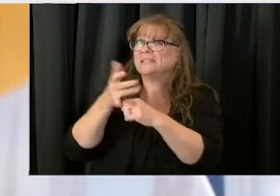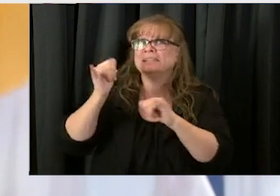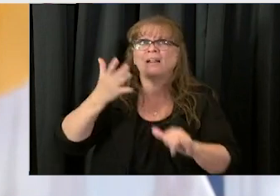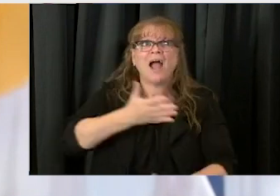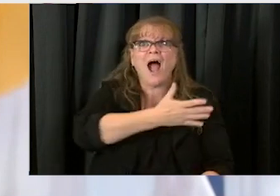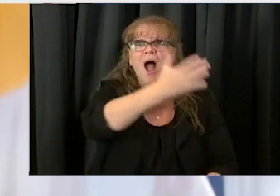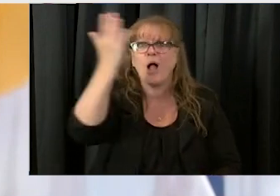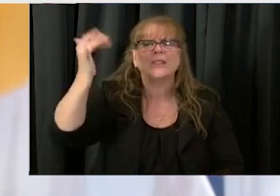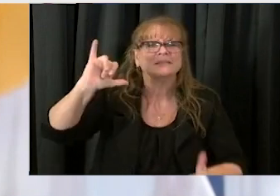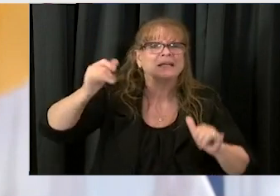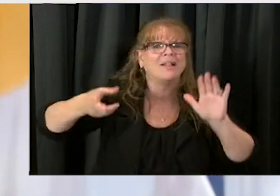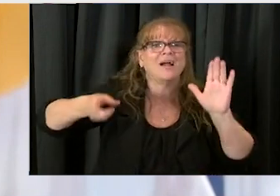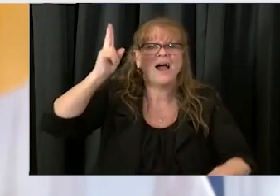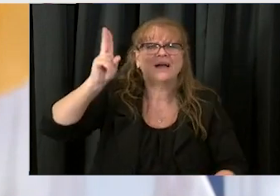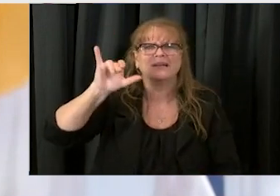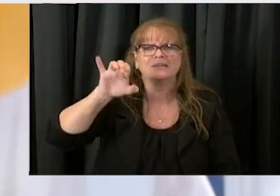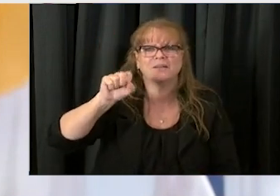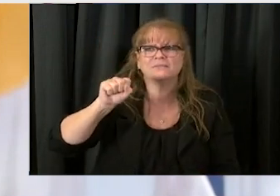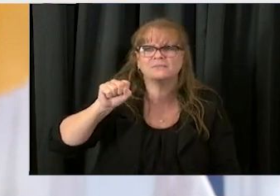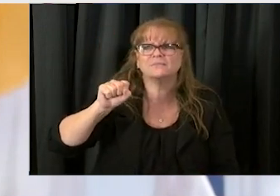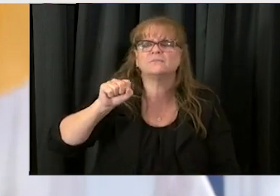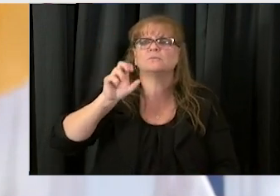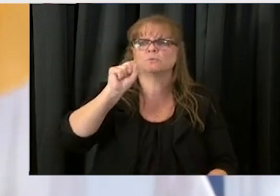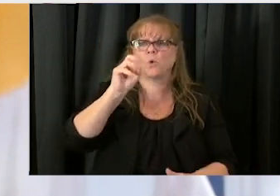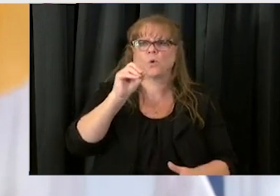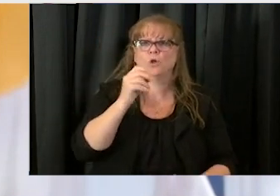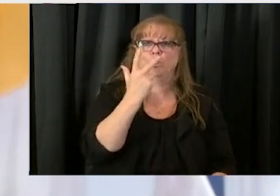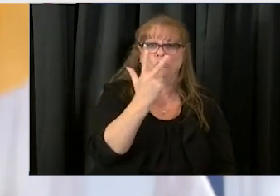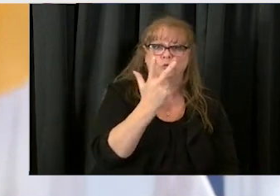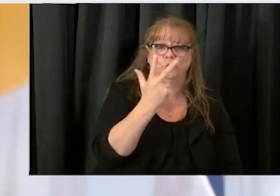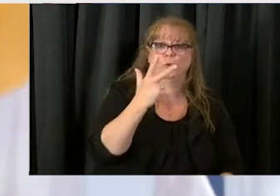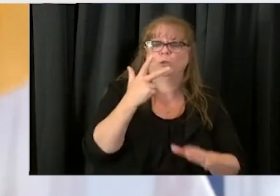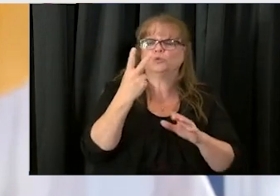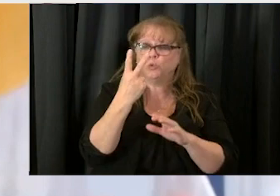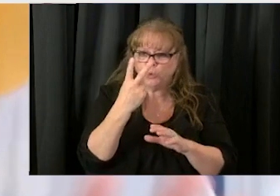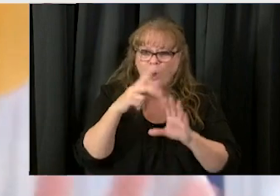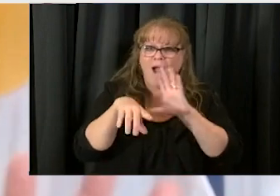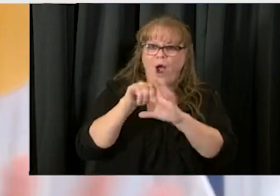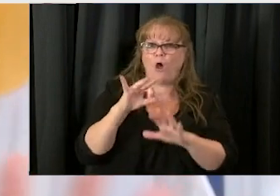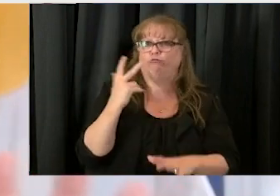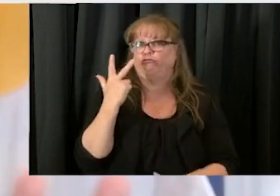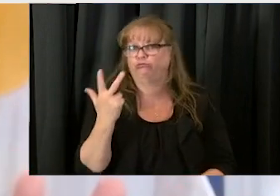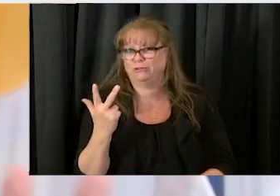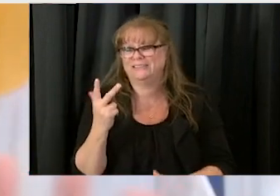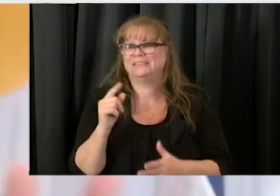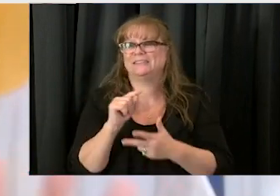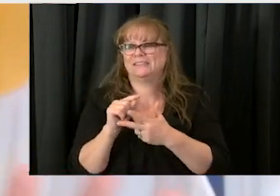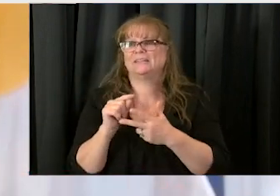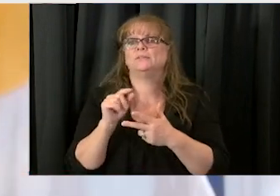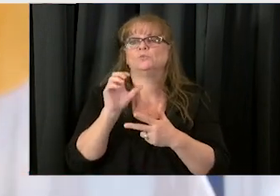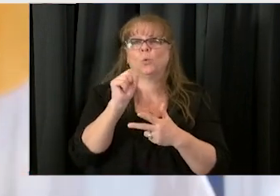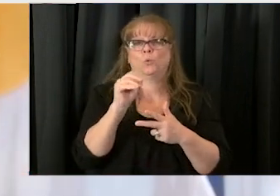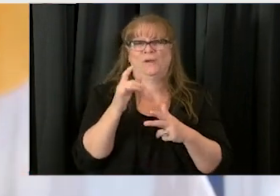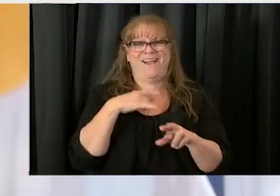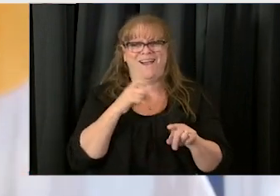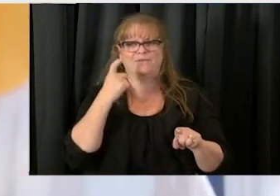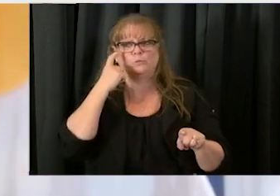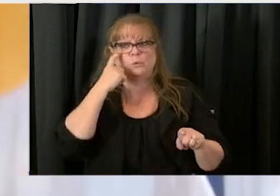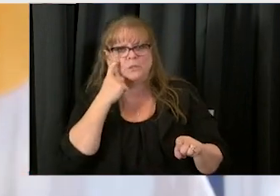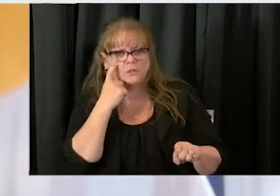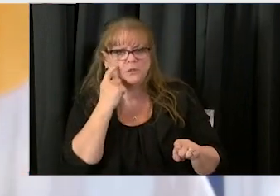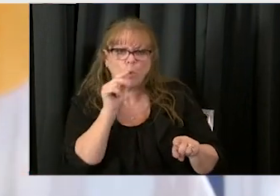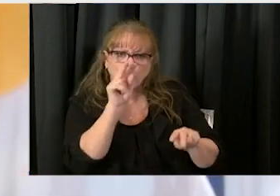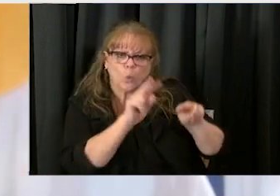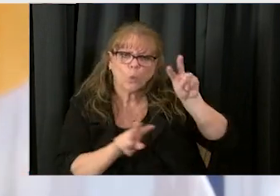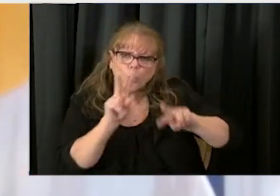robust discussion with public health authorities, scientists, and others to discuss how to better relate the 3 criteria